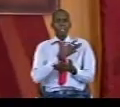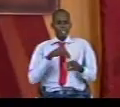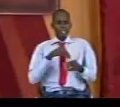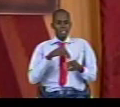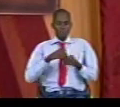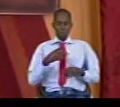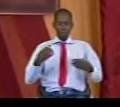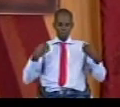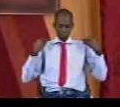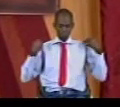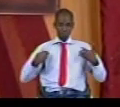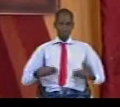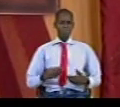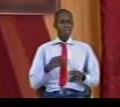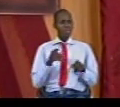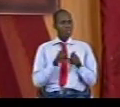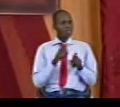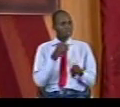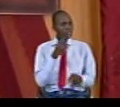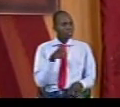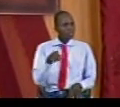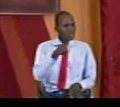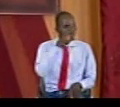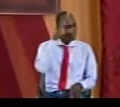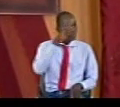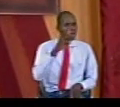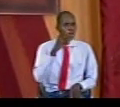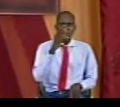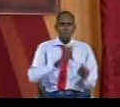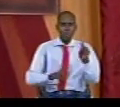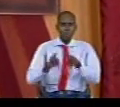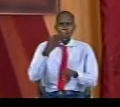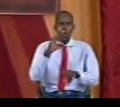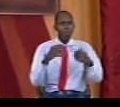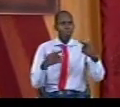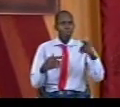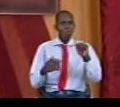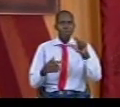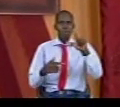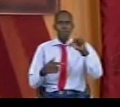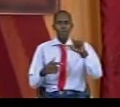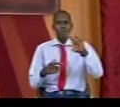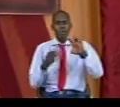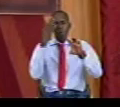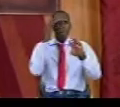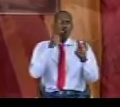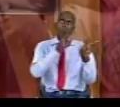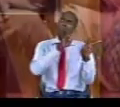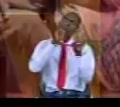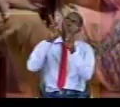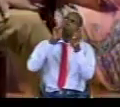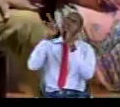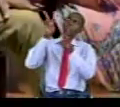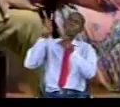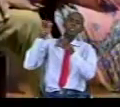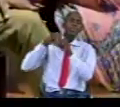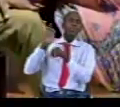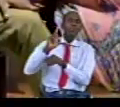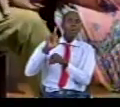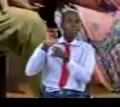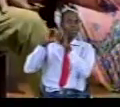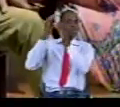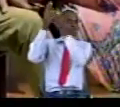also said, ye men of Galilee, why stand ye gazing up into where? Into